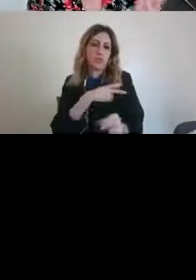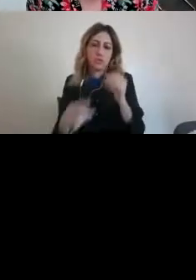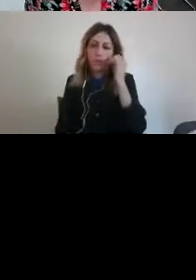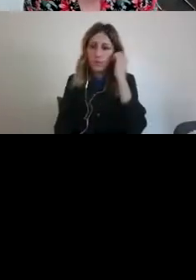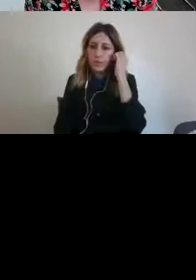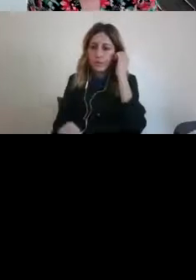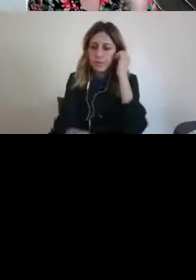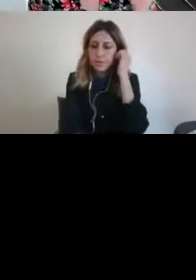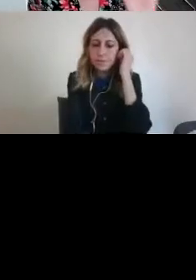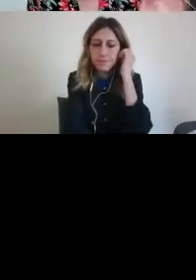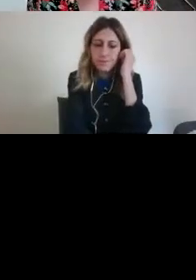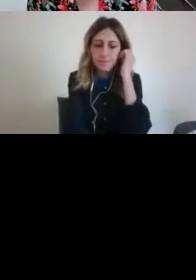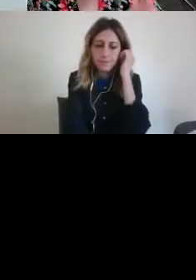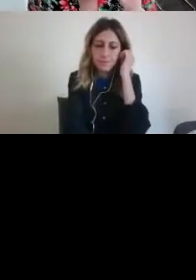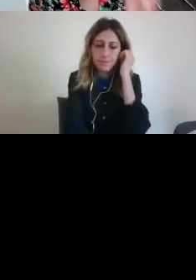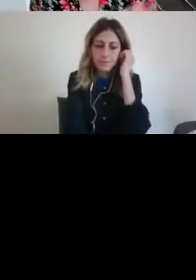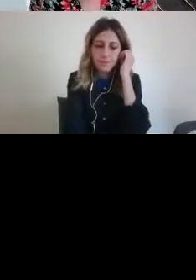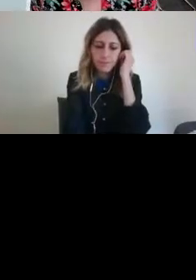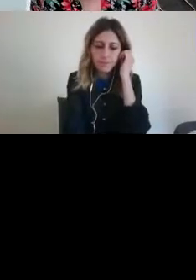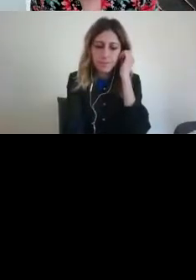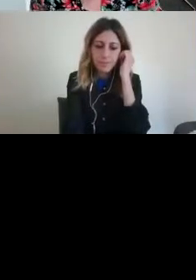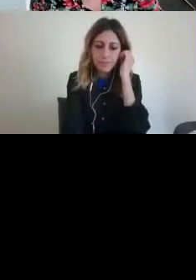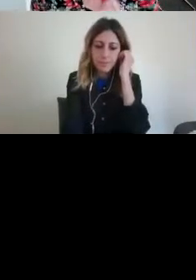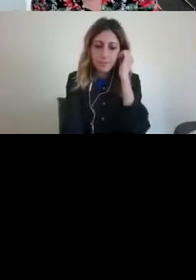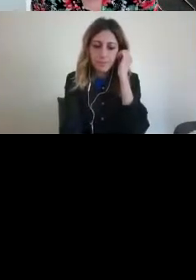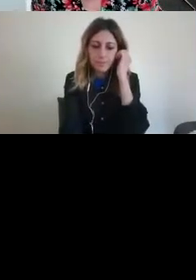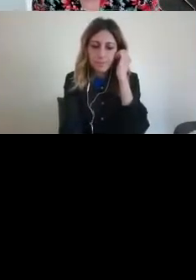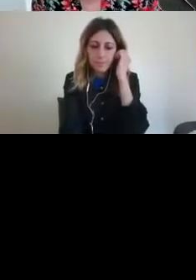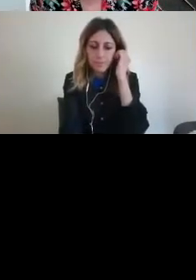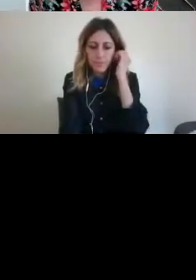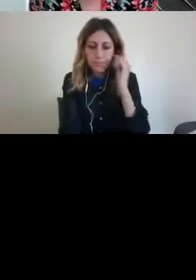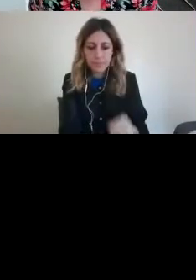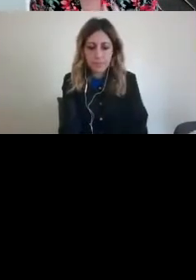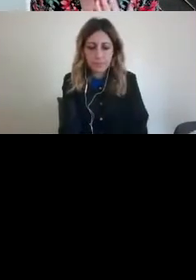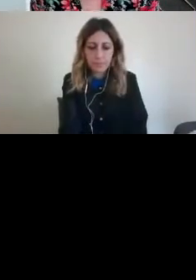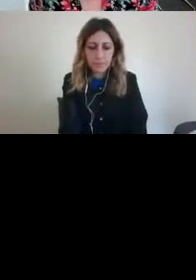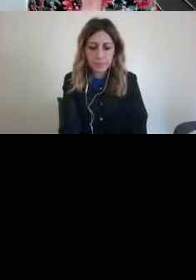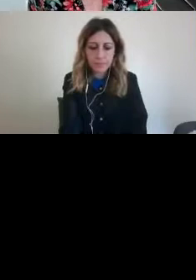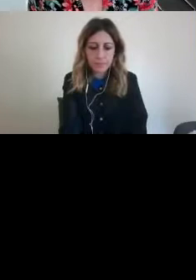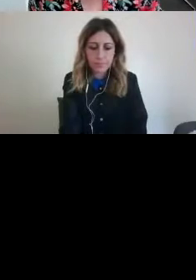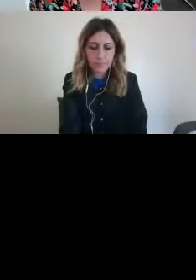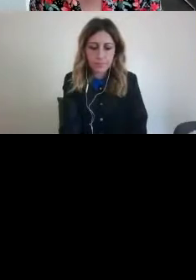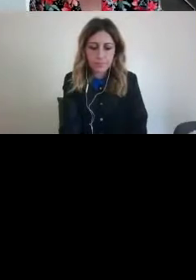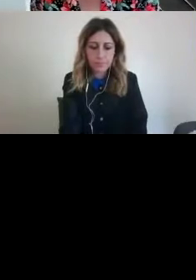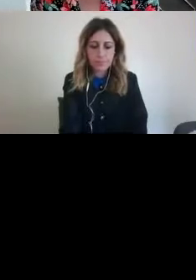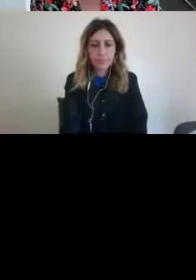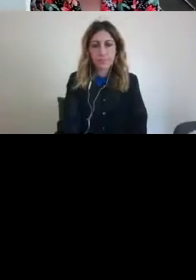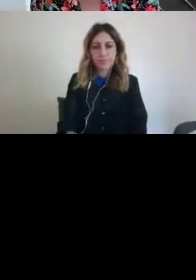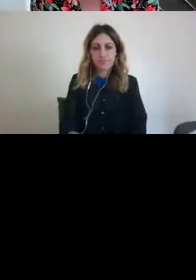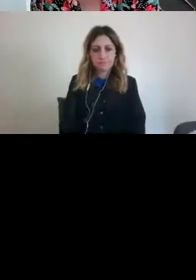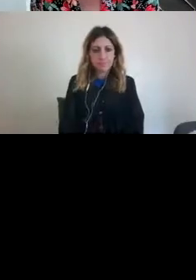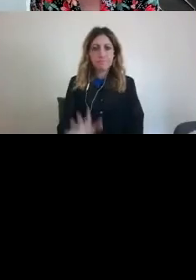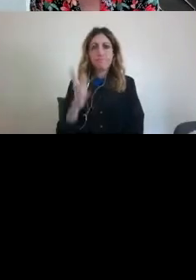So, and we also have these FAQ and how-to blocks that'll make it easier to maybe appear in